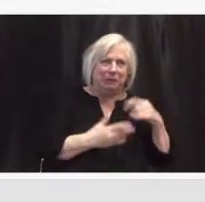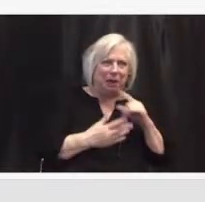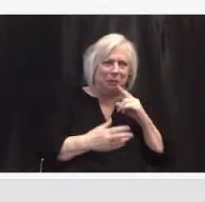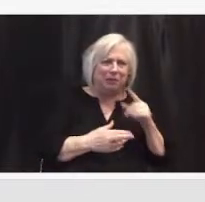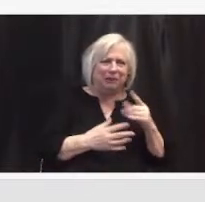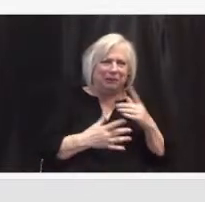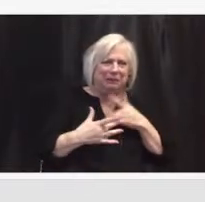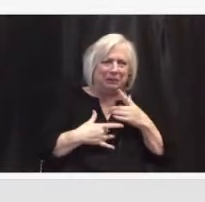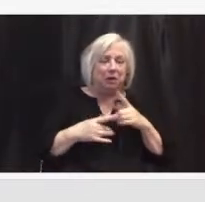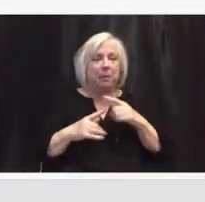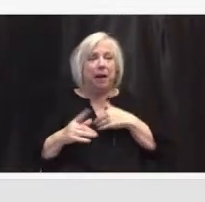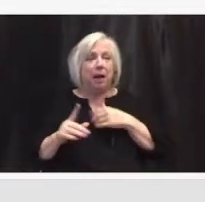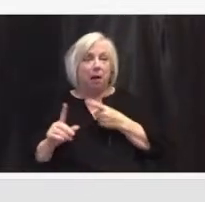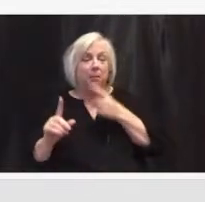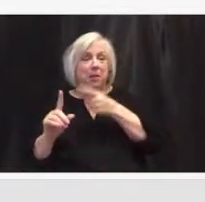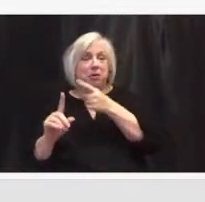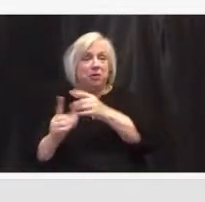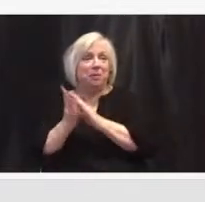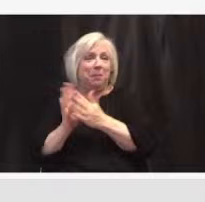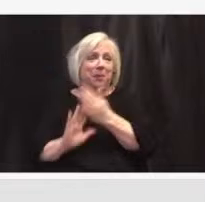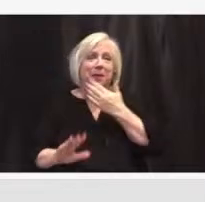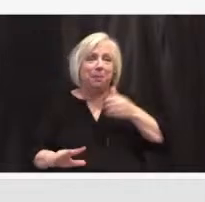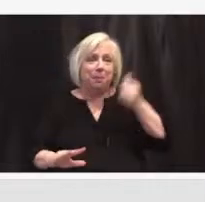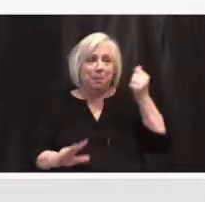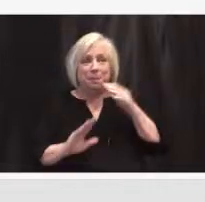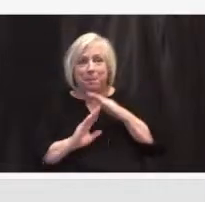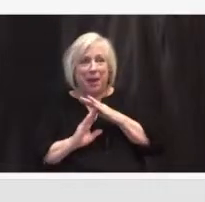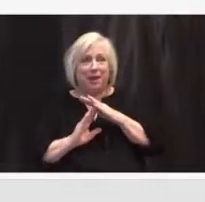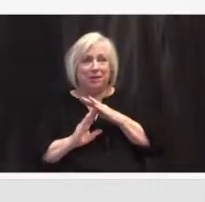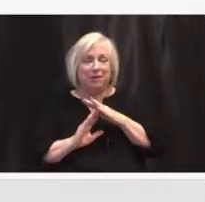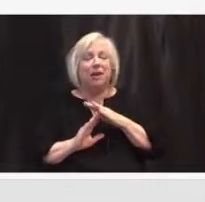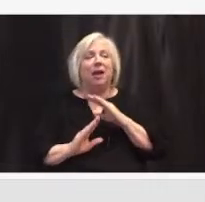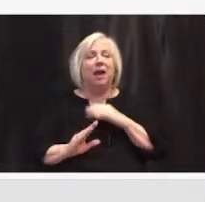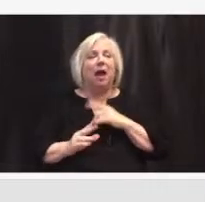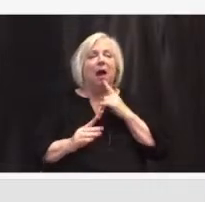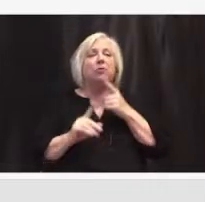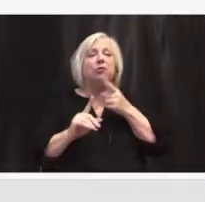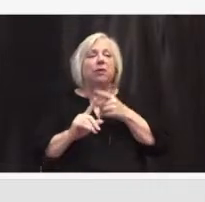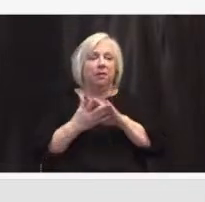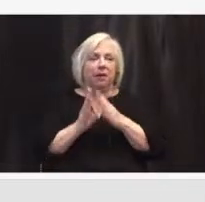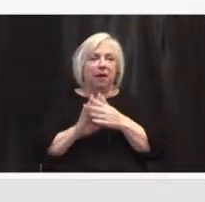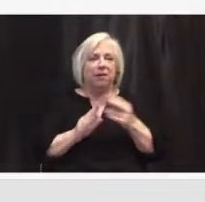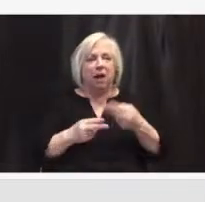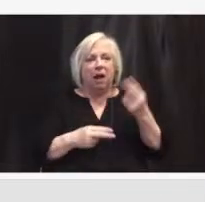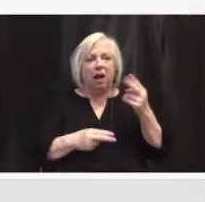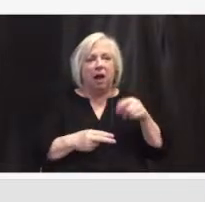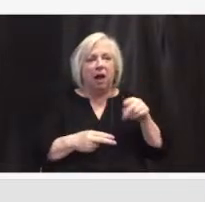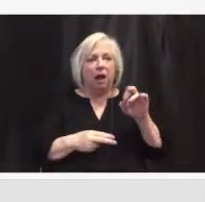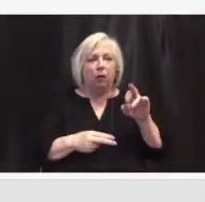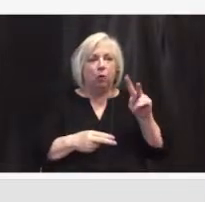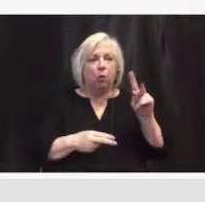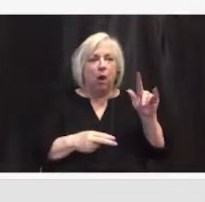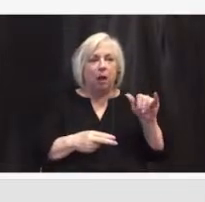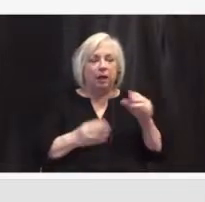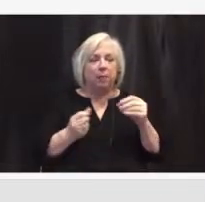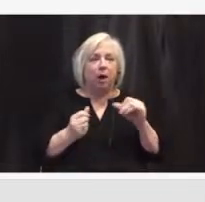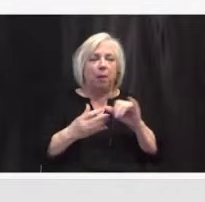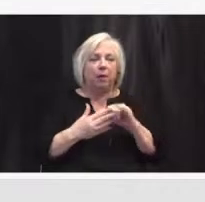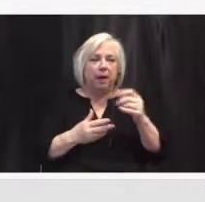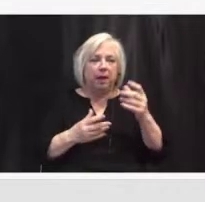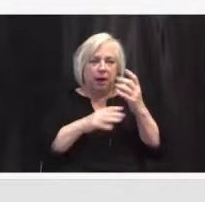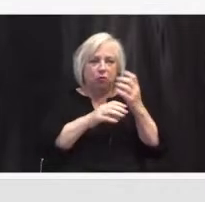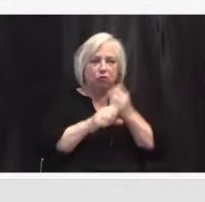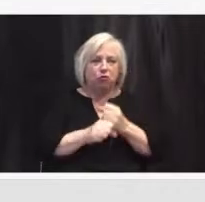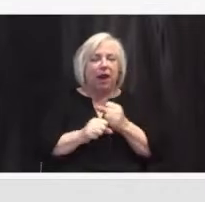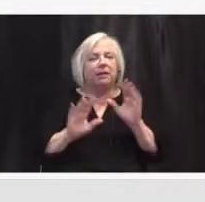That is what our mission is. Our objective is to provide a high quality property that attracts excellent tenants that make excellent neighbors.